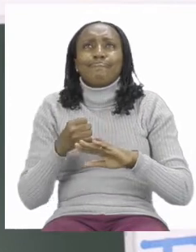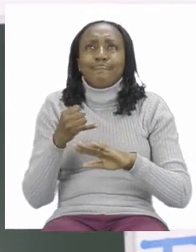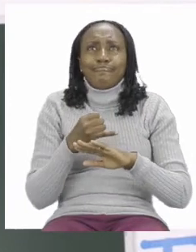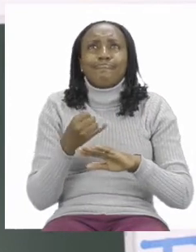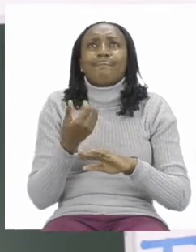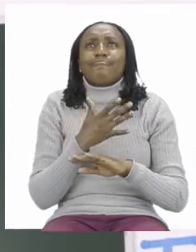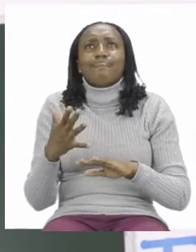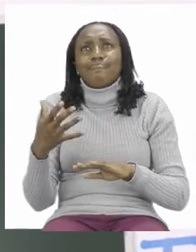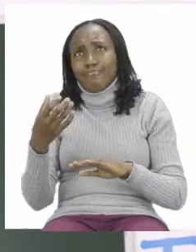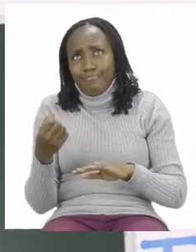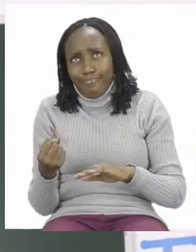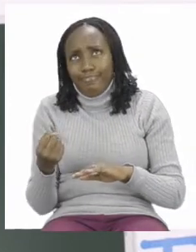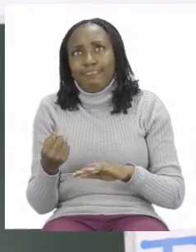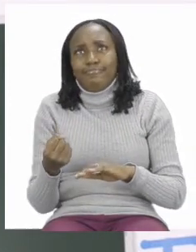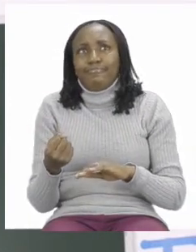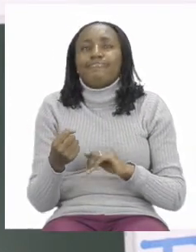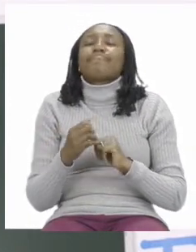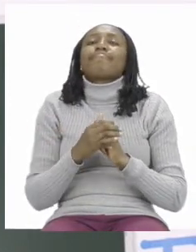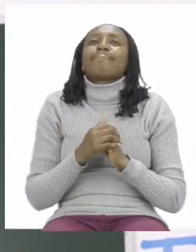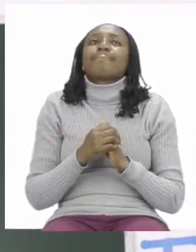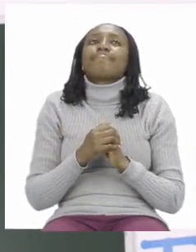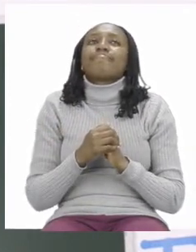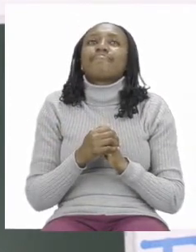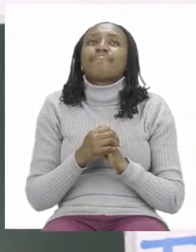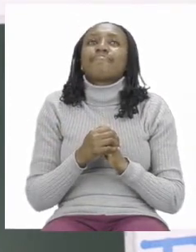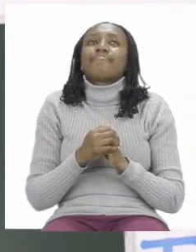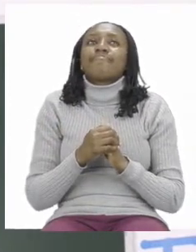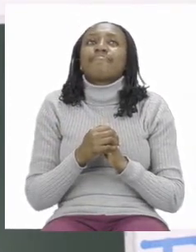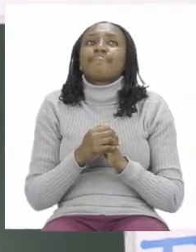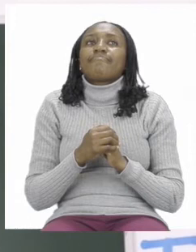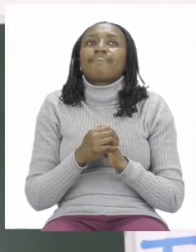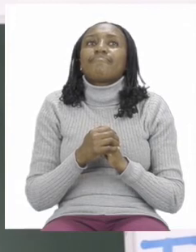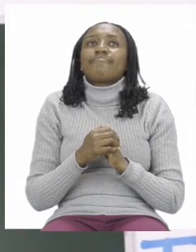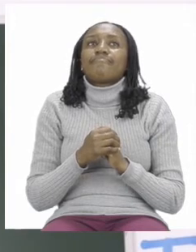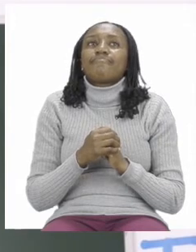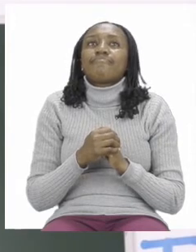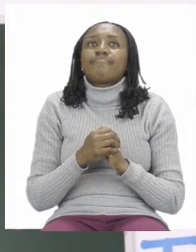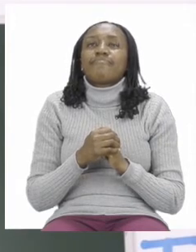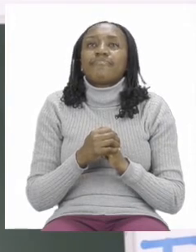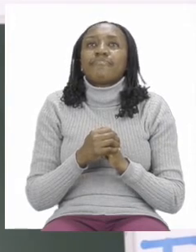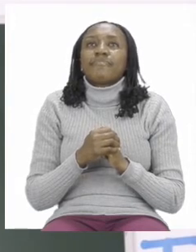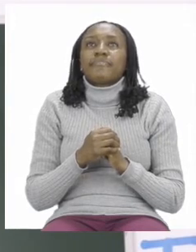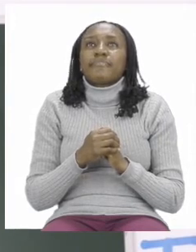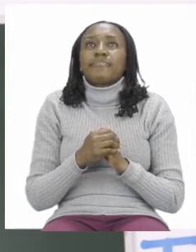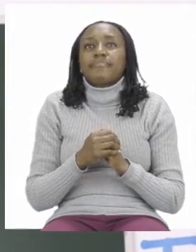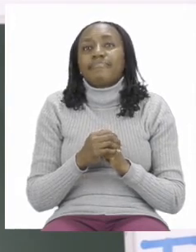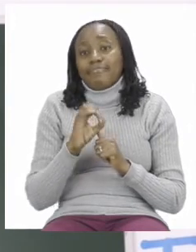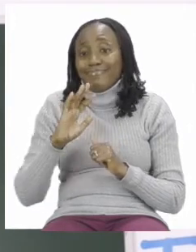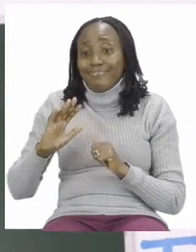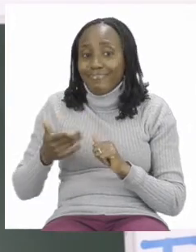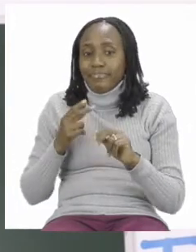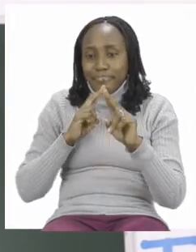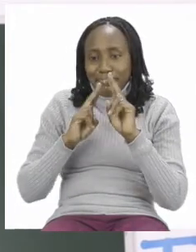pictures on page 3. And don't forget everyone, you can go ahead and talk about your water